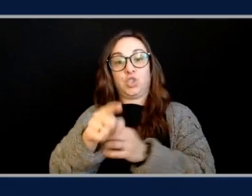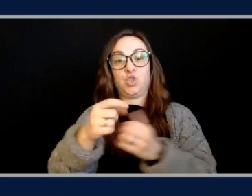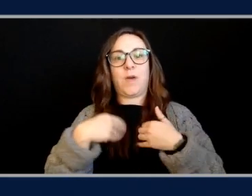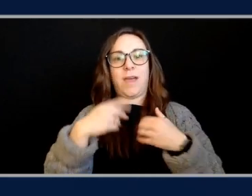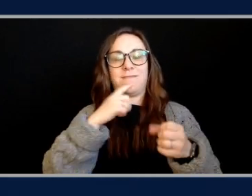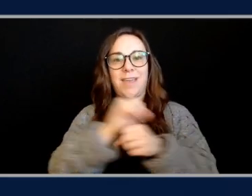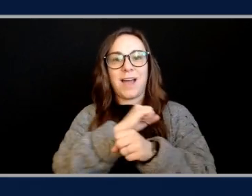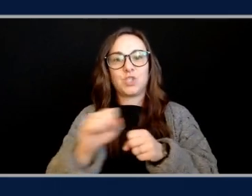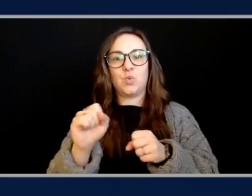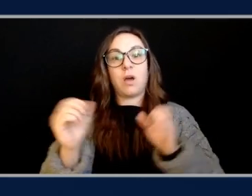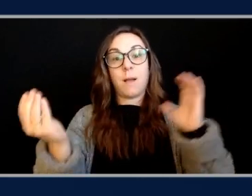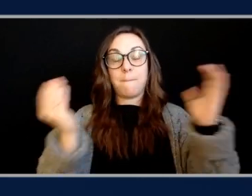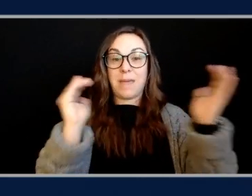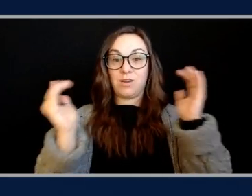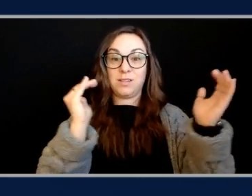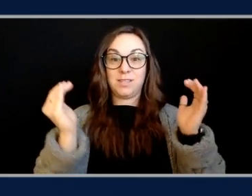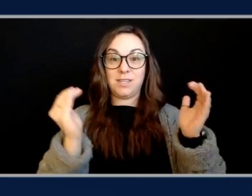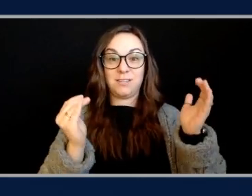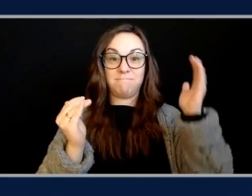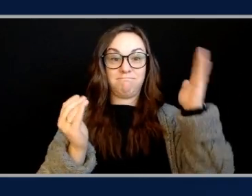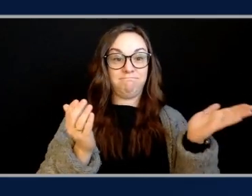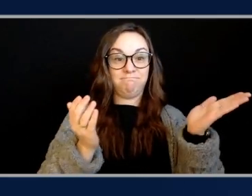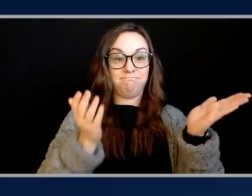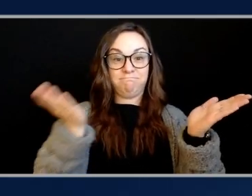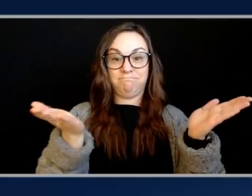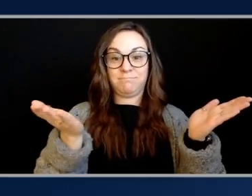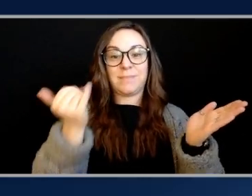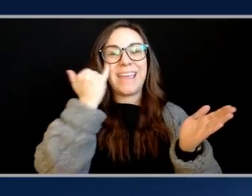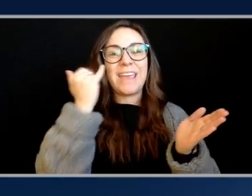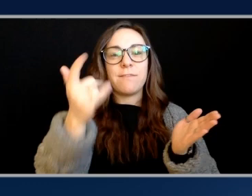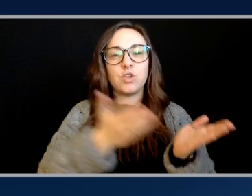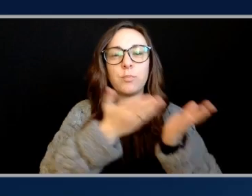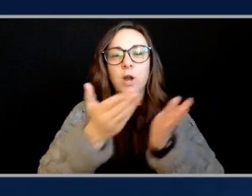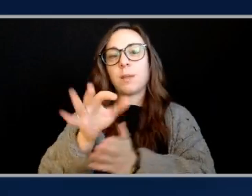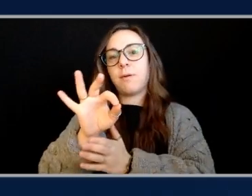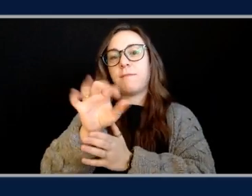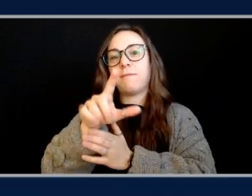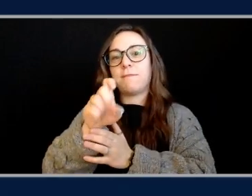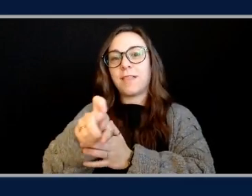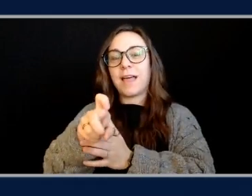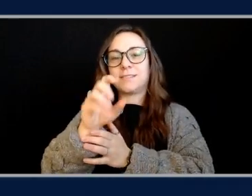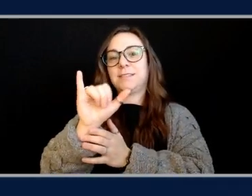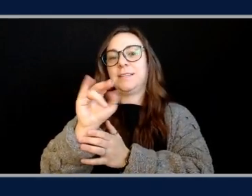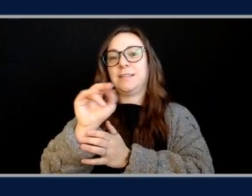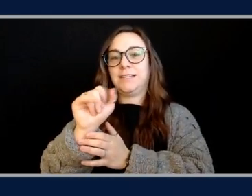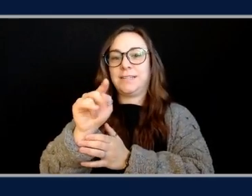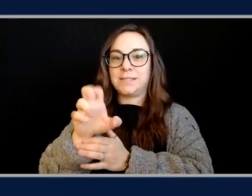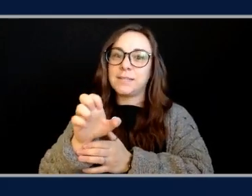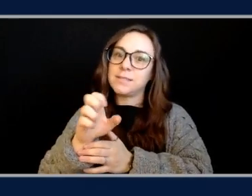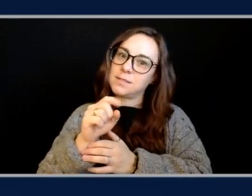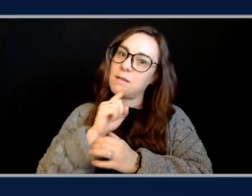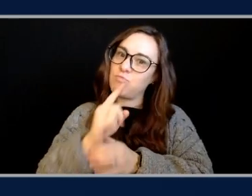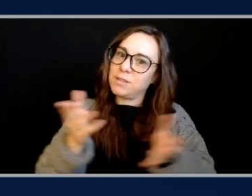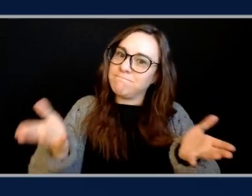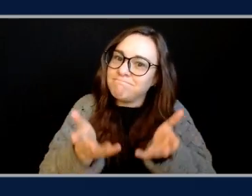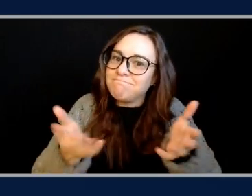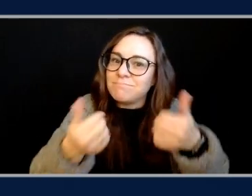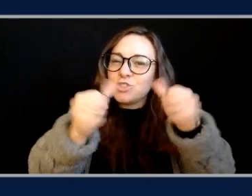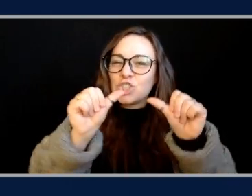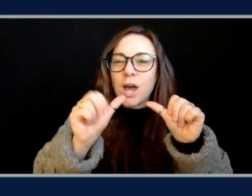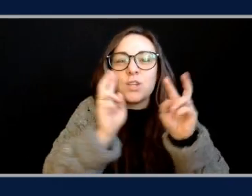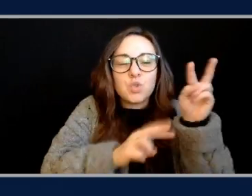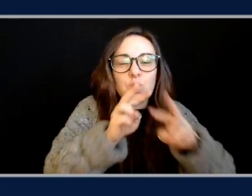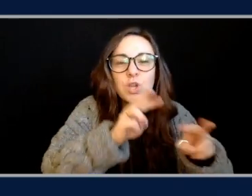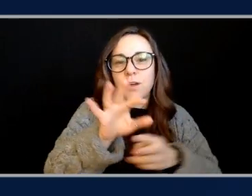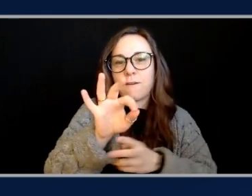as well. Okay. And so if you had brought up a Flex instance, which I highly encourage people to try and take a look at the Flex instances as